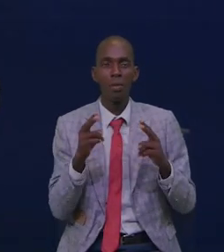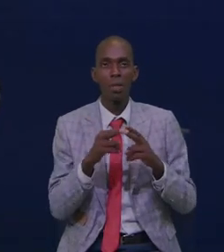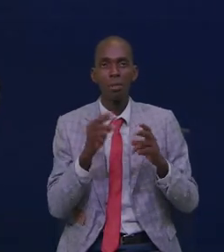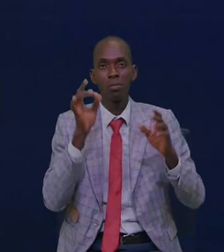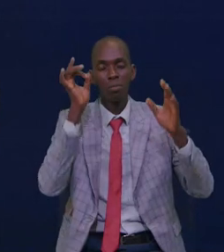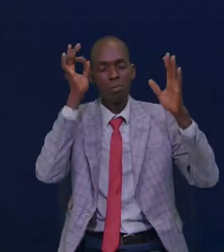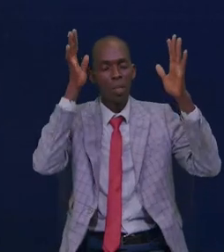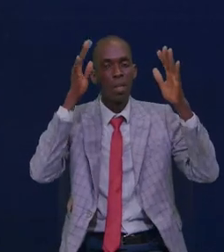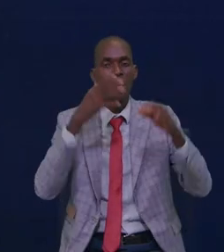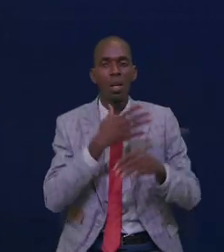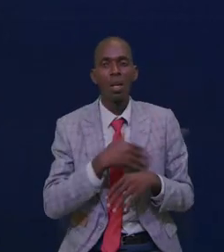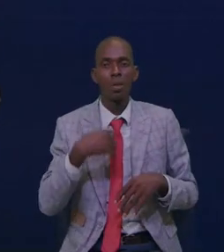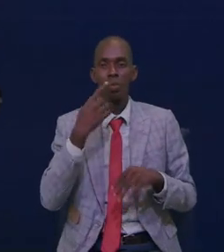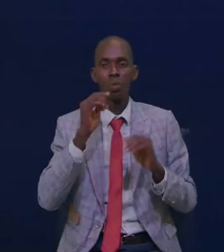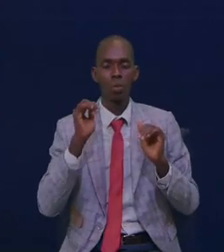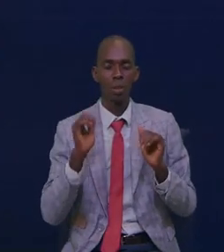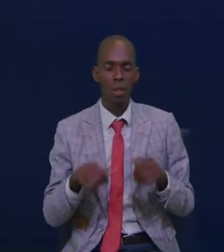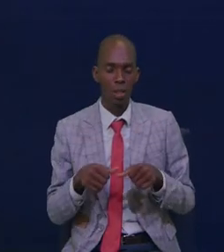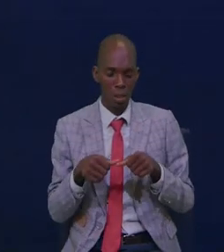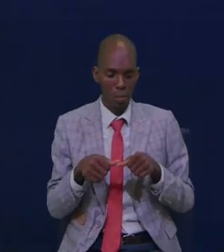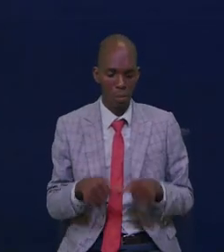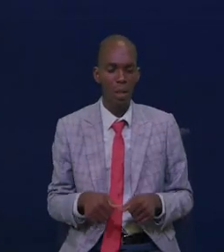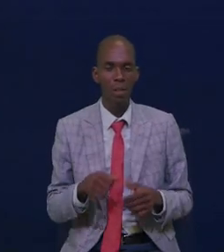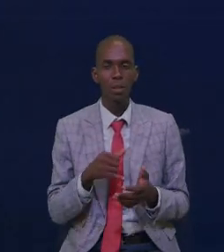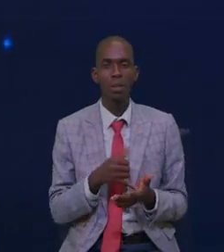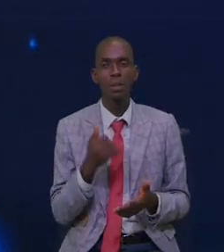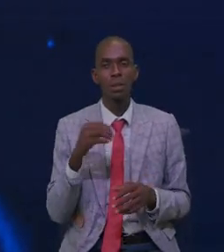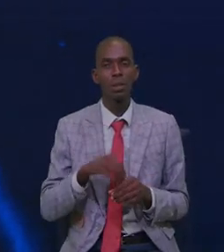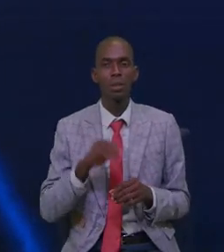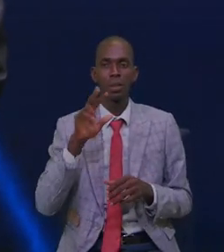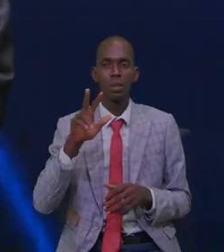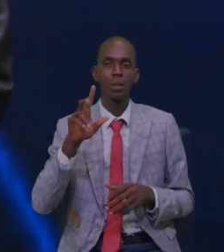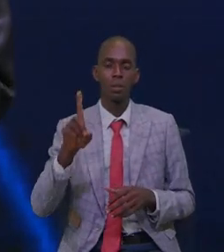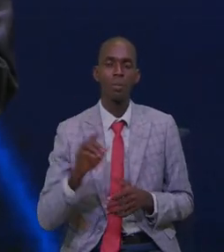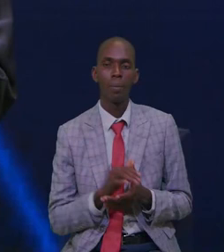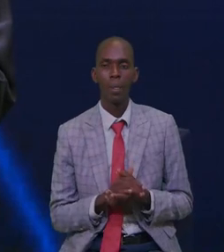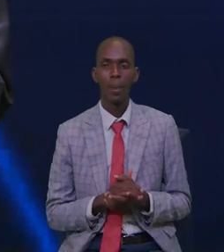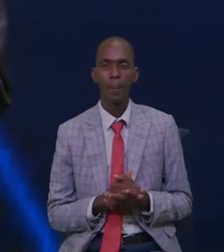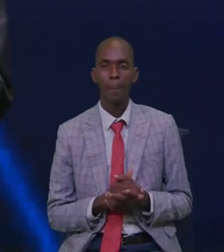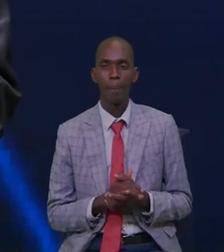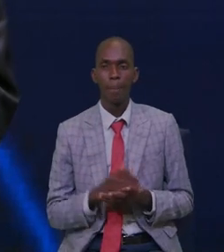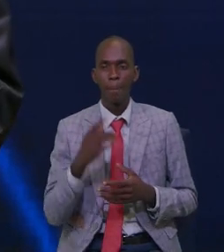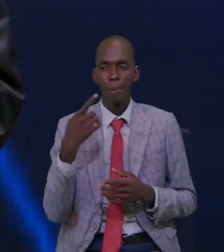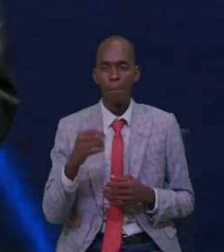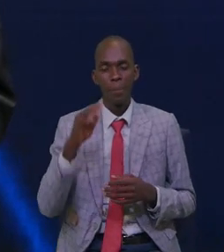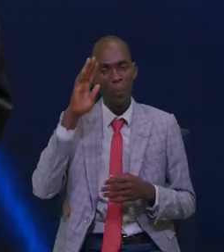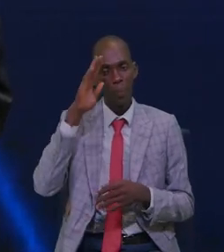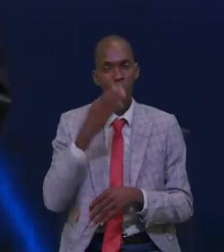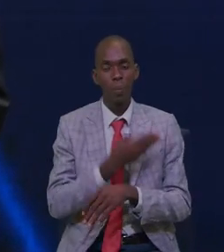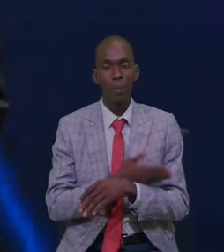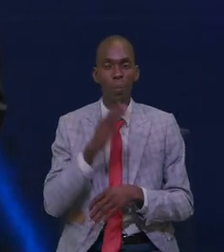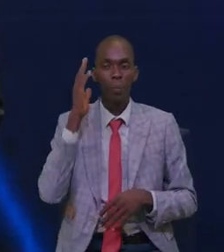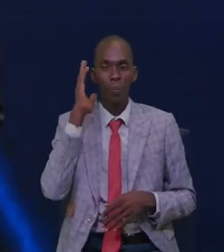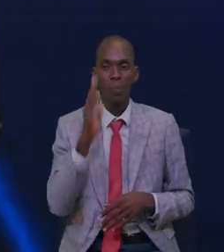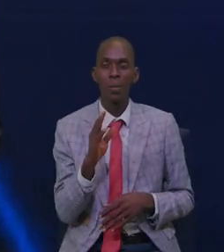who can abide it? In verse 31, verse 31, the sun shall be turned